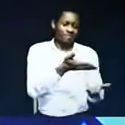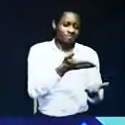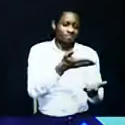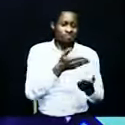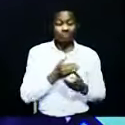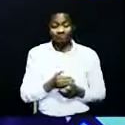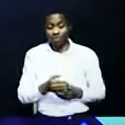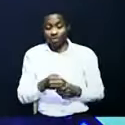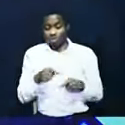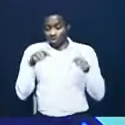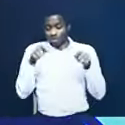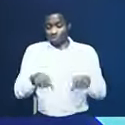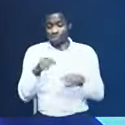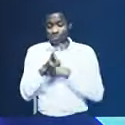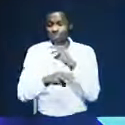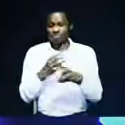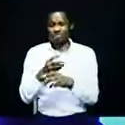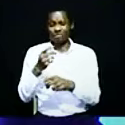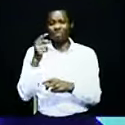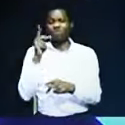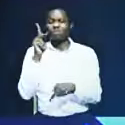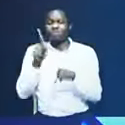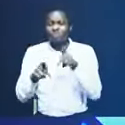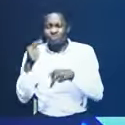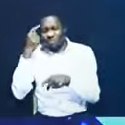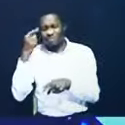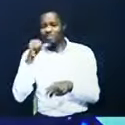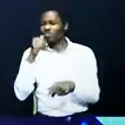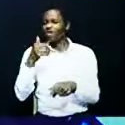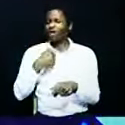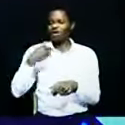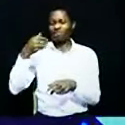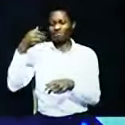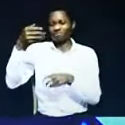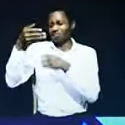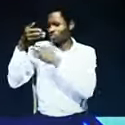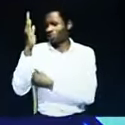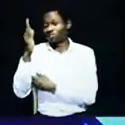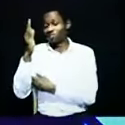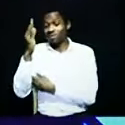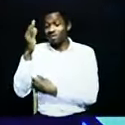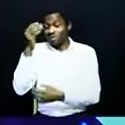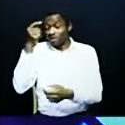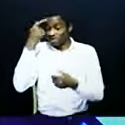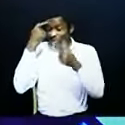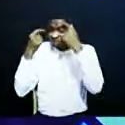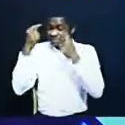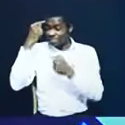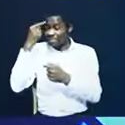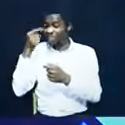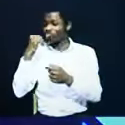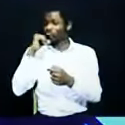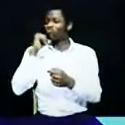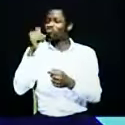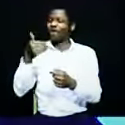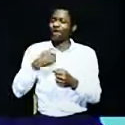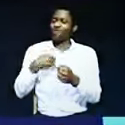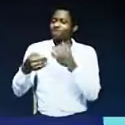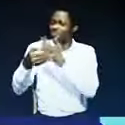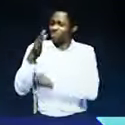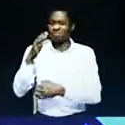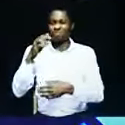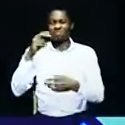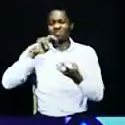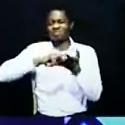Nipapi, Adrian, you are saying, Yame, anyhow, and it's not just our bones, some dear Murray, no crutch. Oh, many years ago. In fear, be